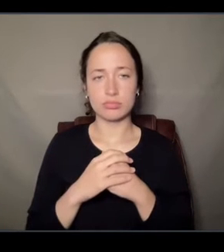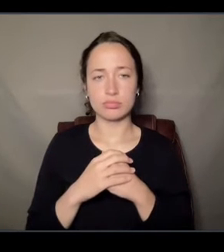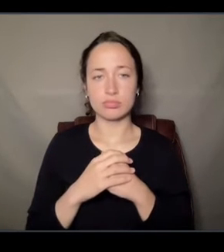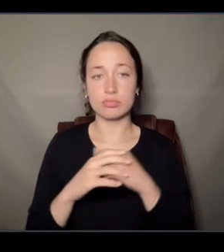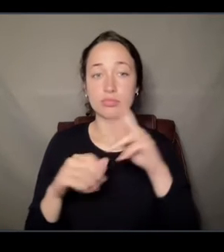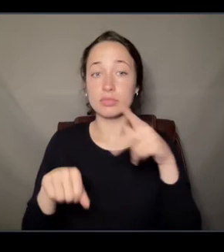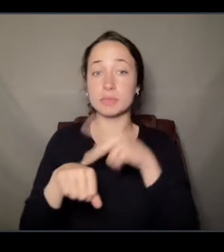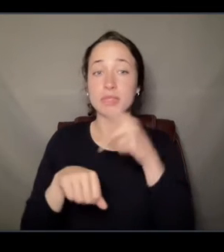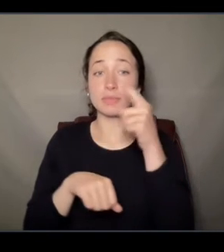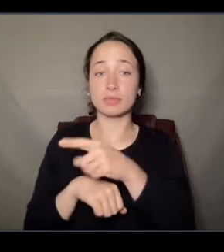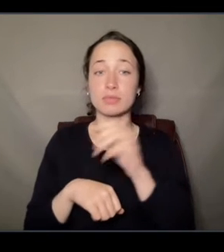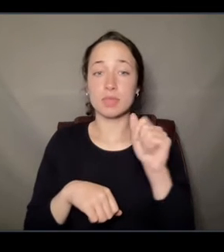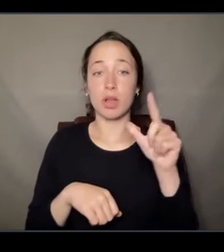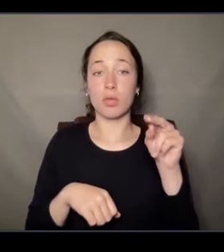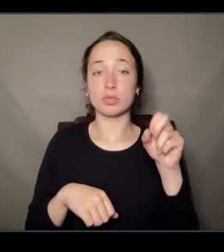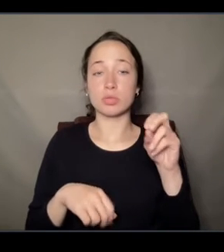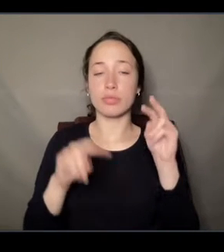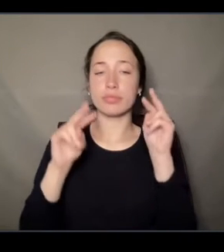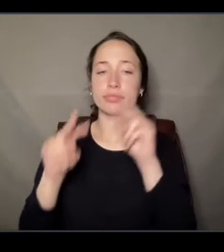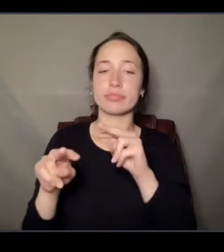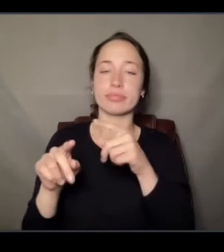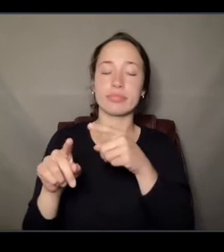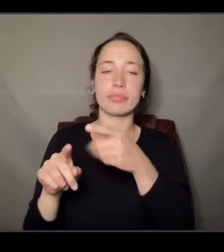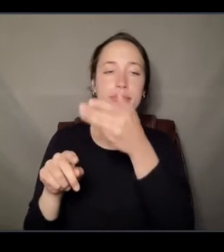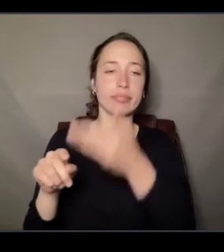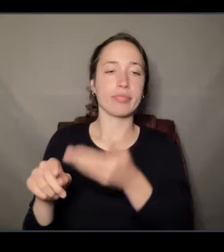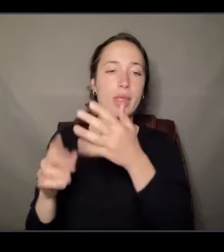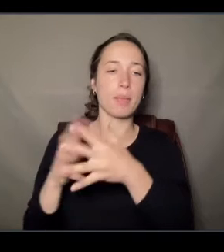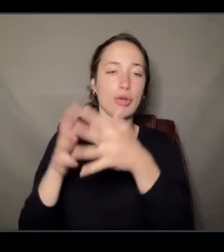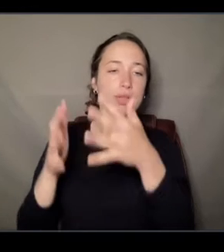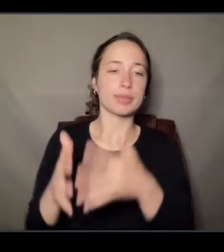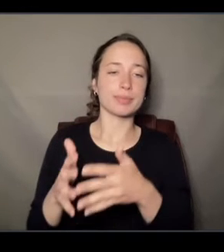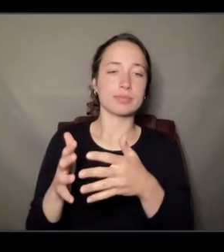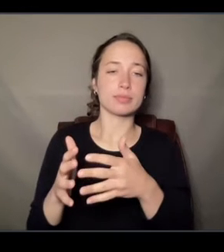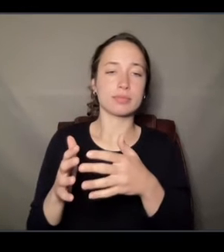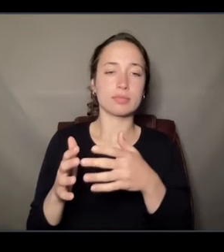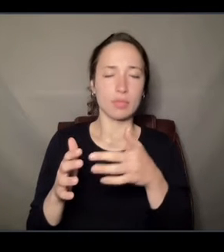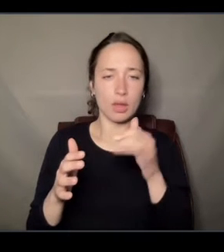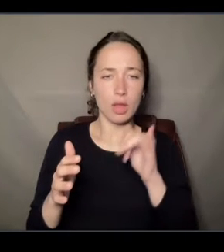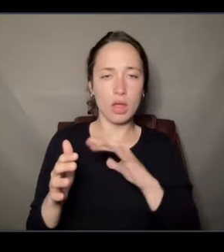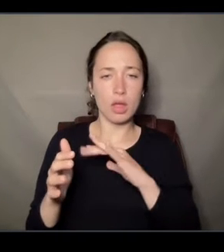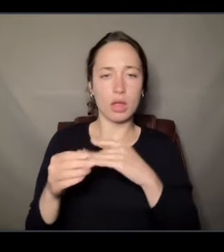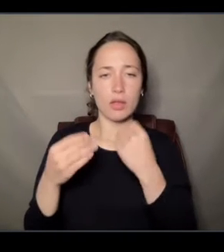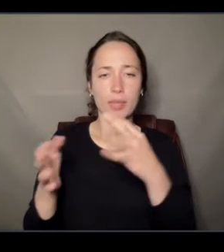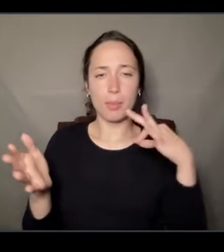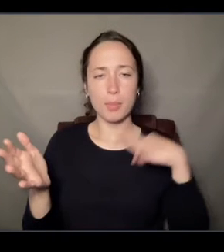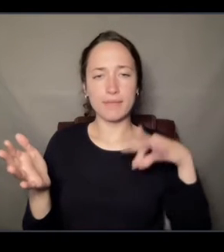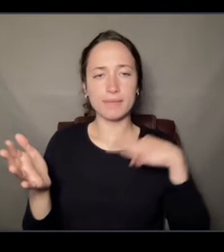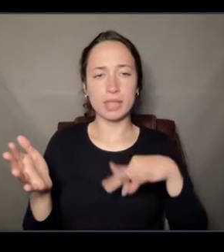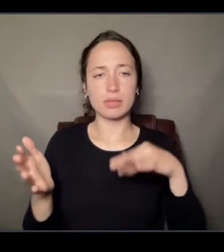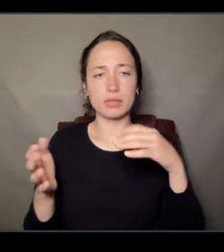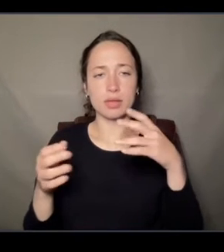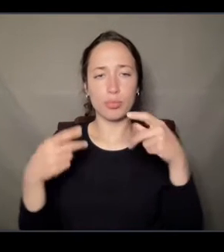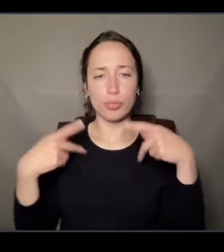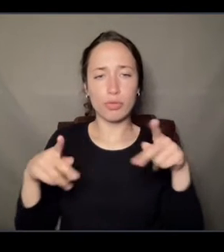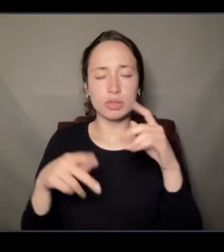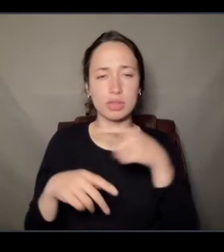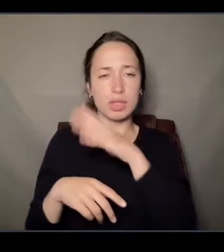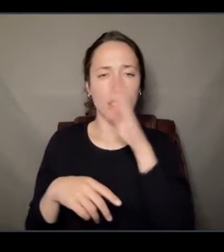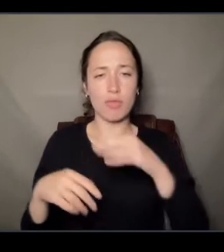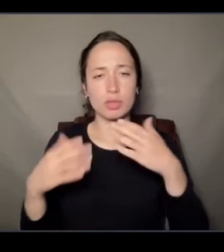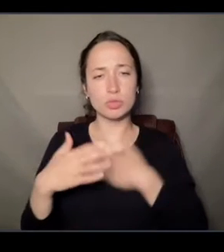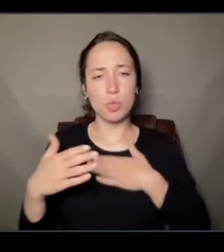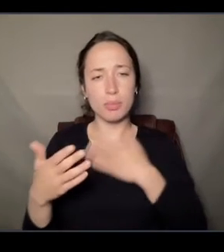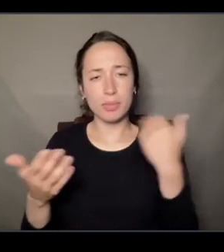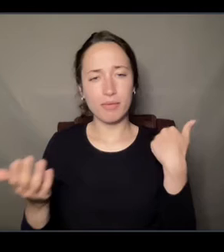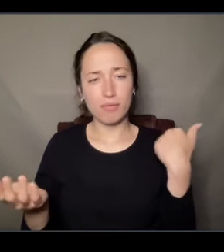In the Philippines, Alonzo is read as American, and this affords him all kinds of benefits and privileges that he has